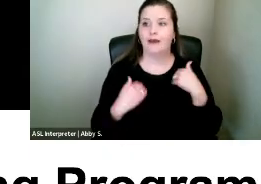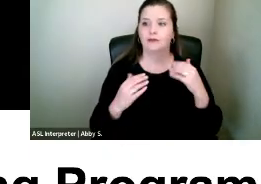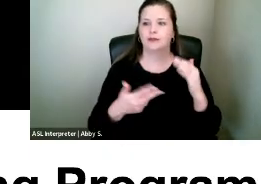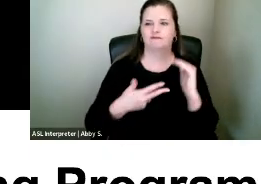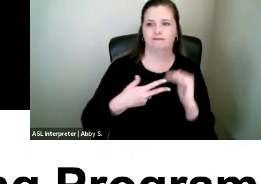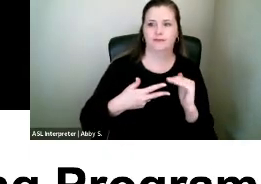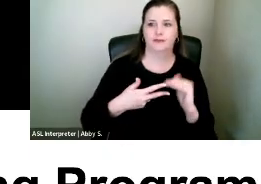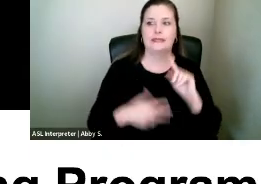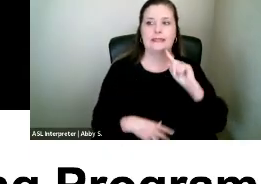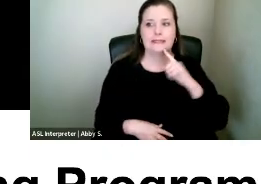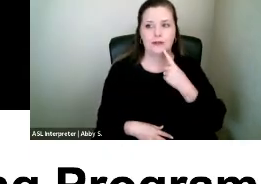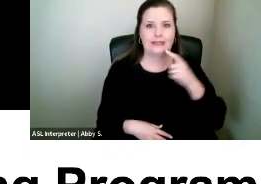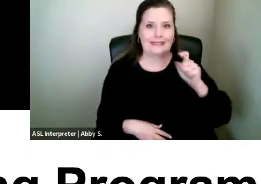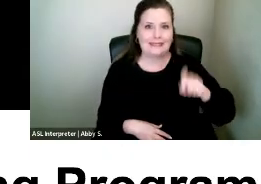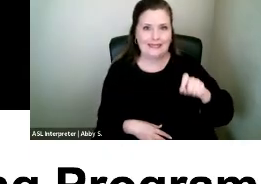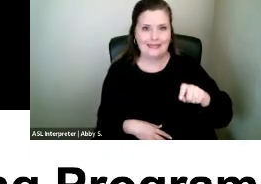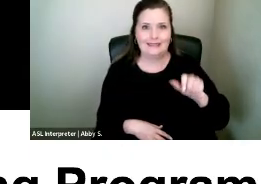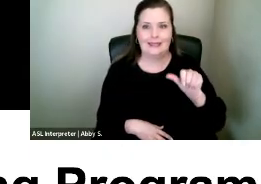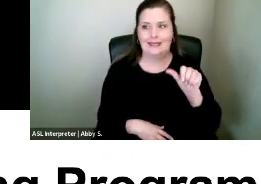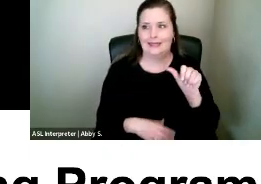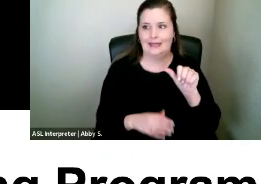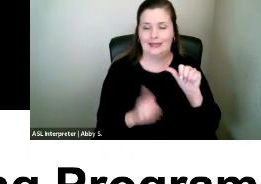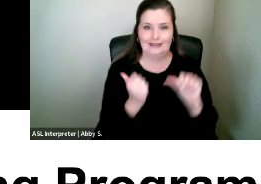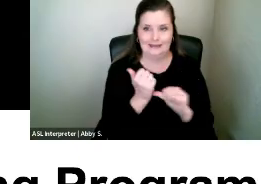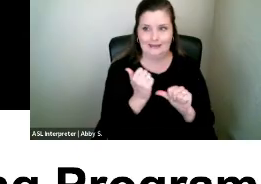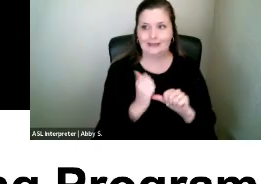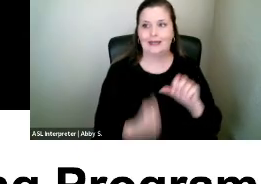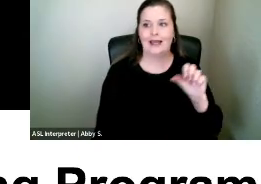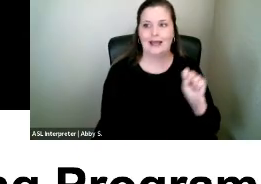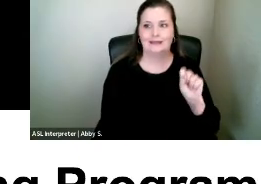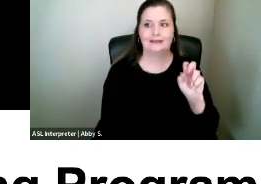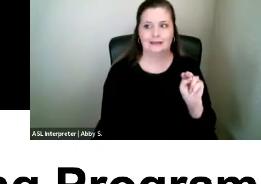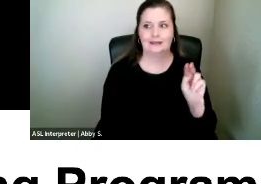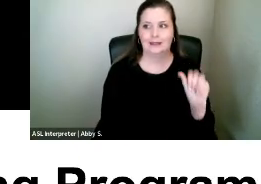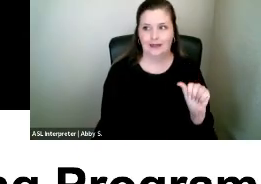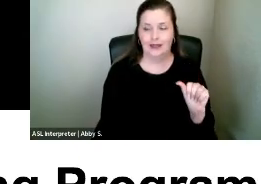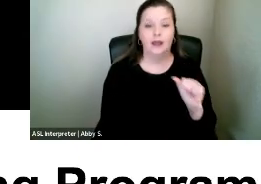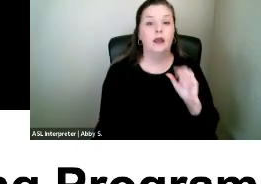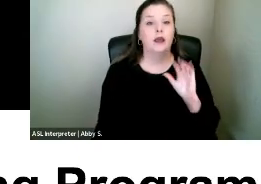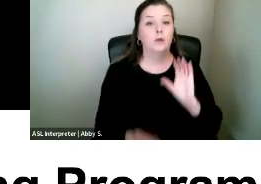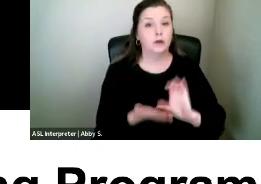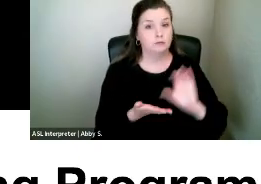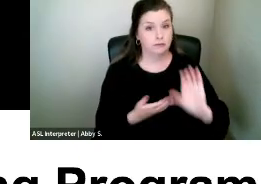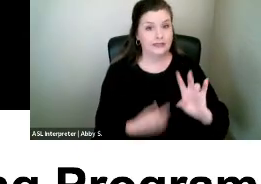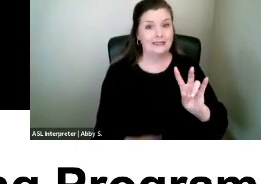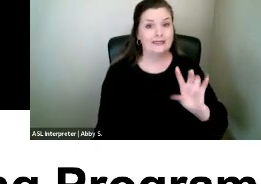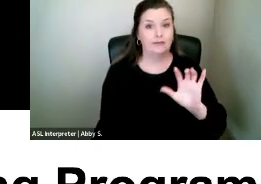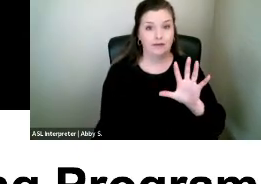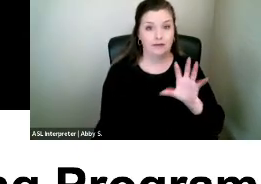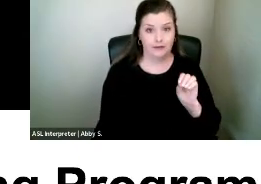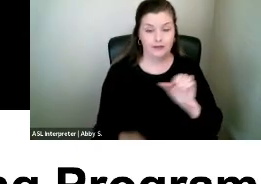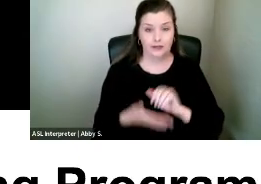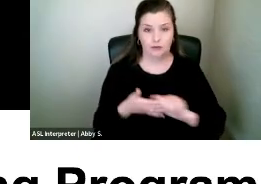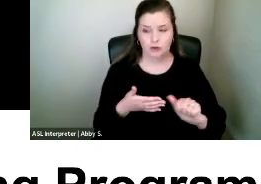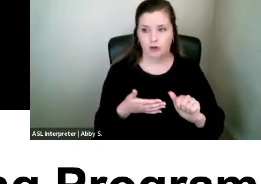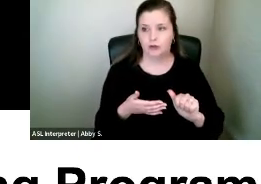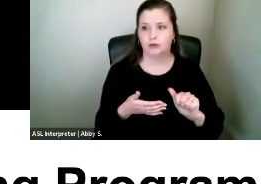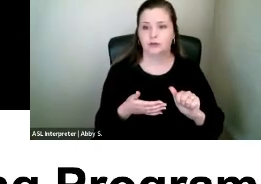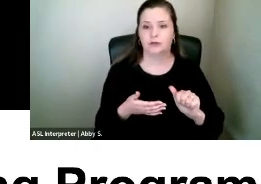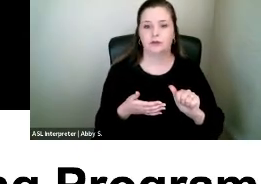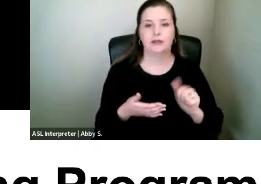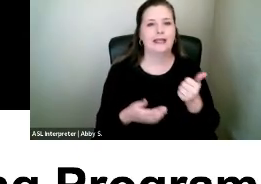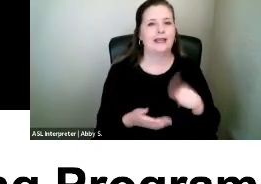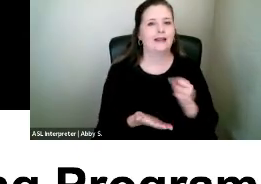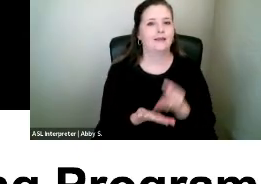ONA, and this offers $750 to cover any financial assistance that is